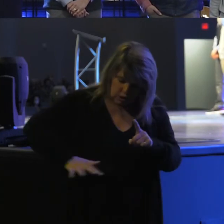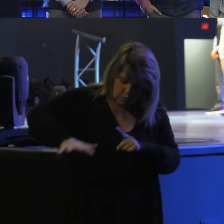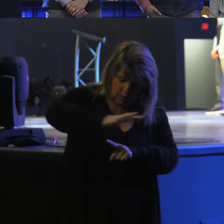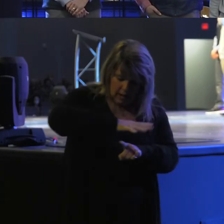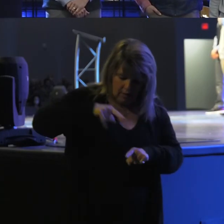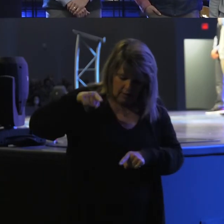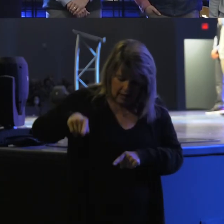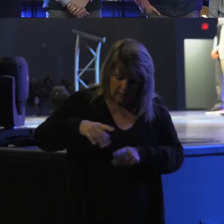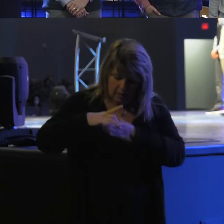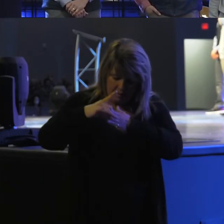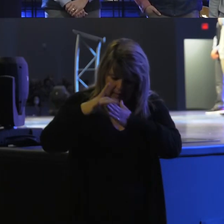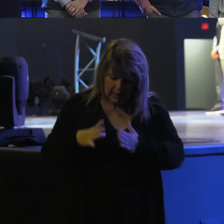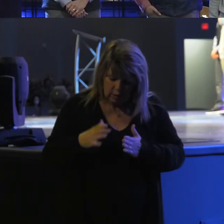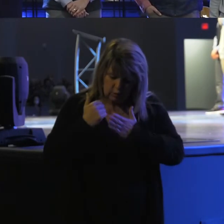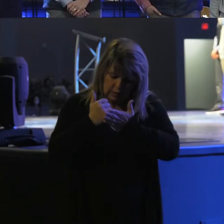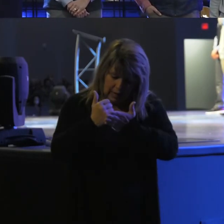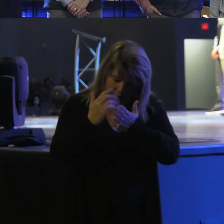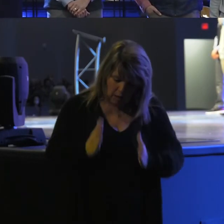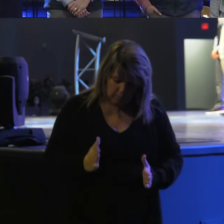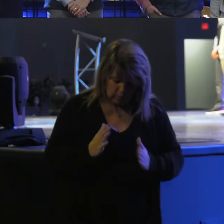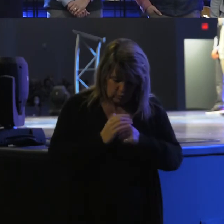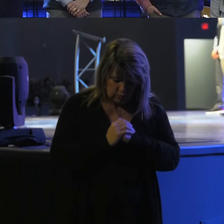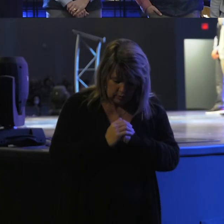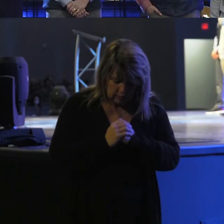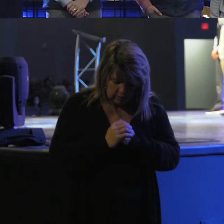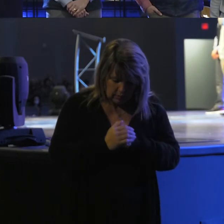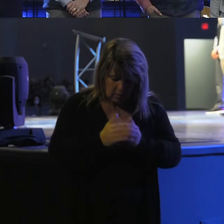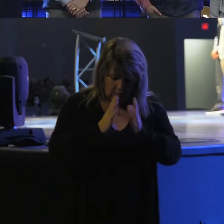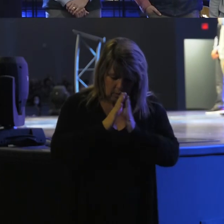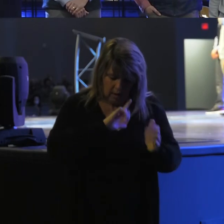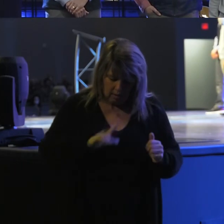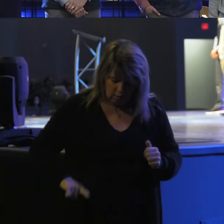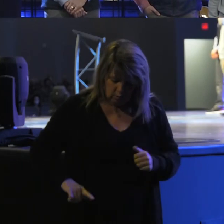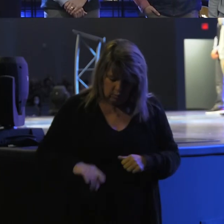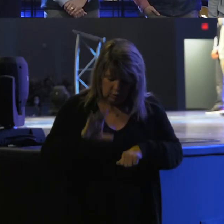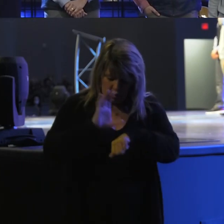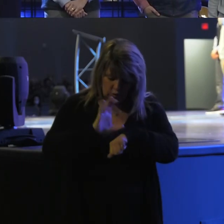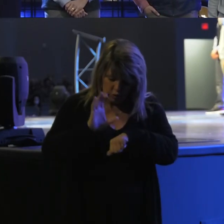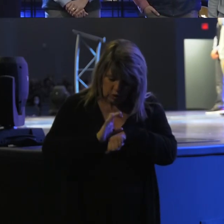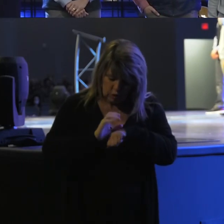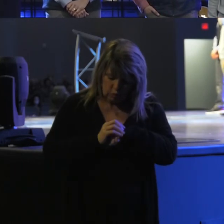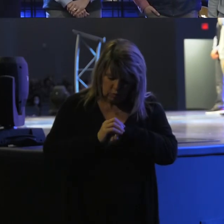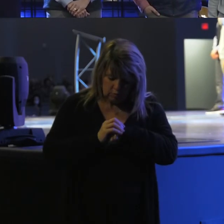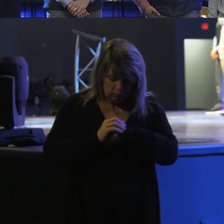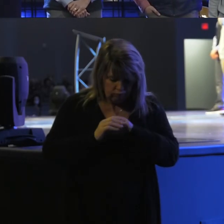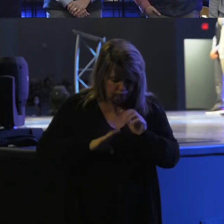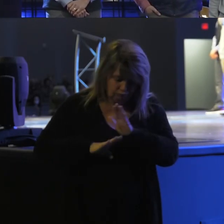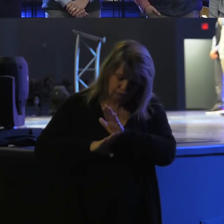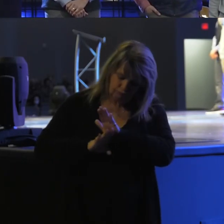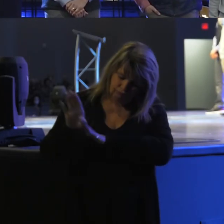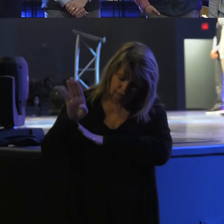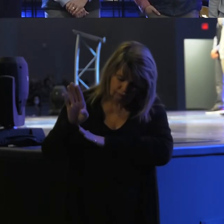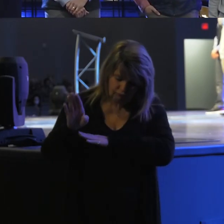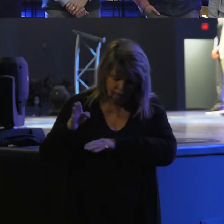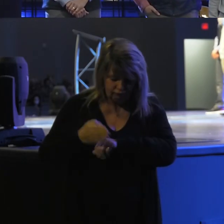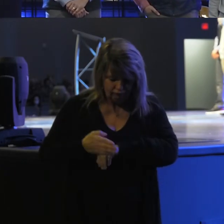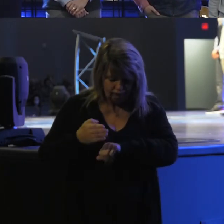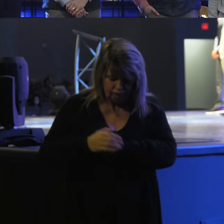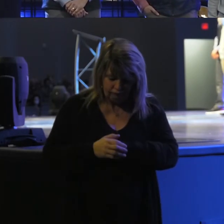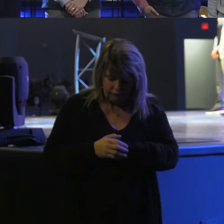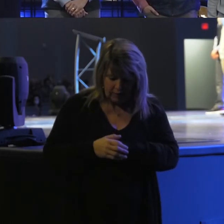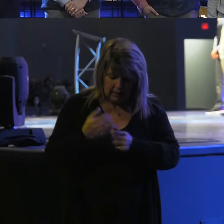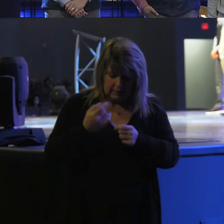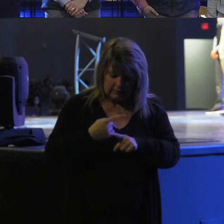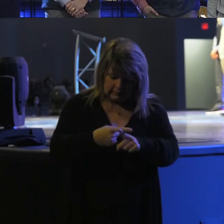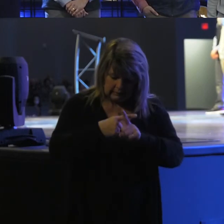with leaders and helpers. We pray, Lord, that your church would flourish for the sake of the